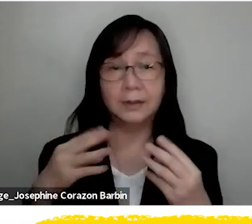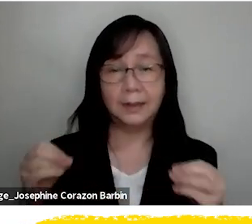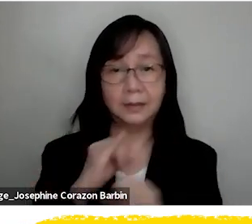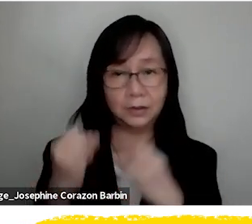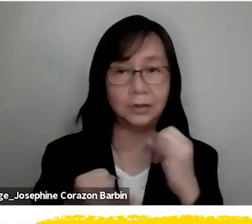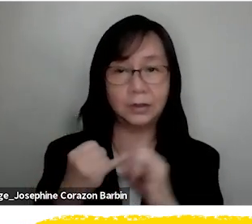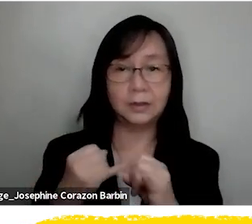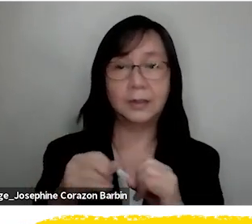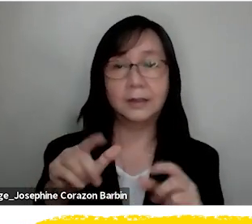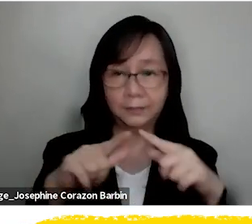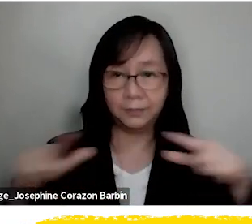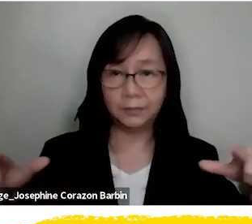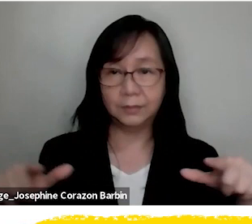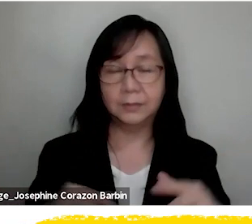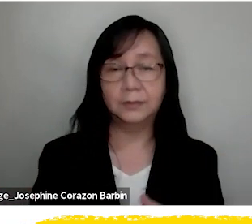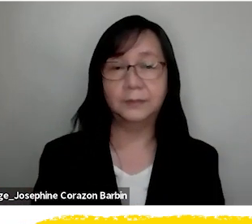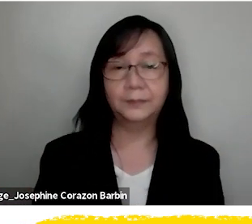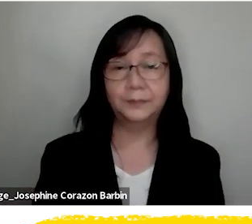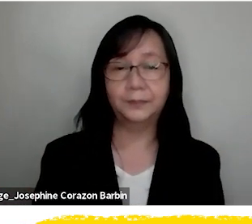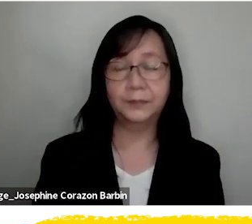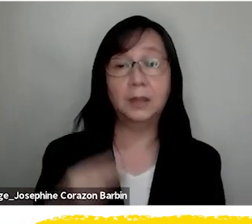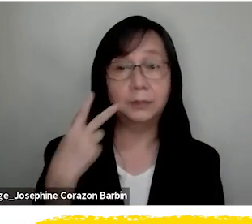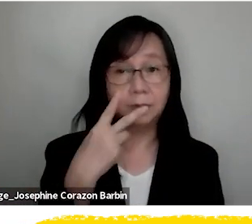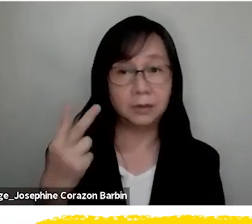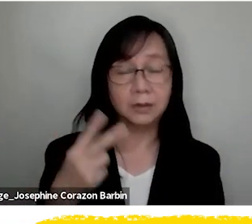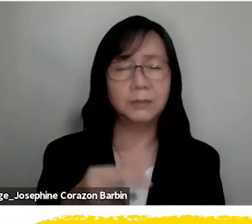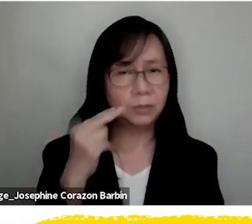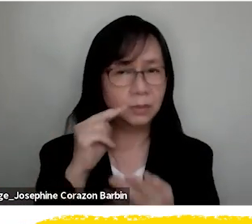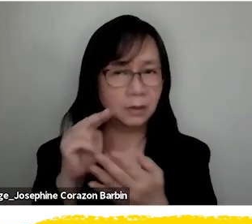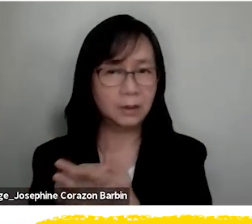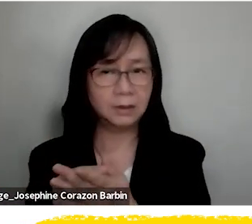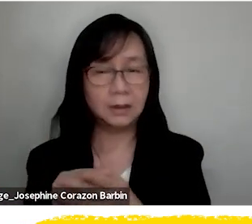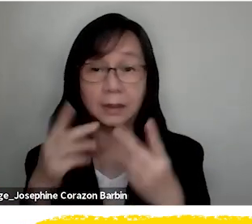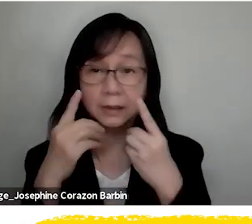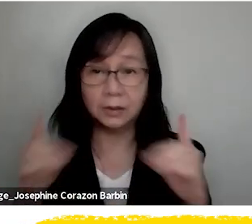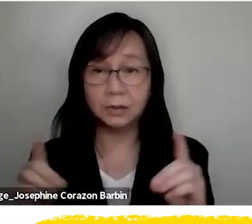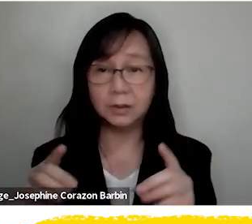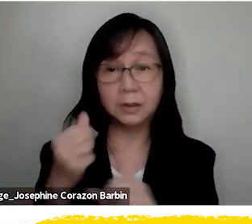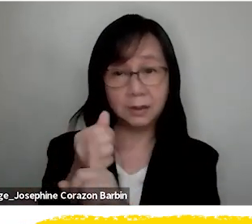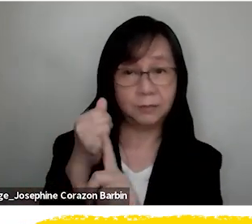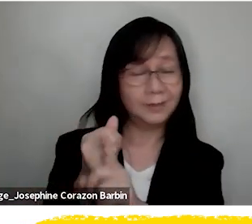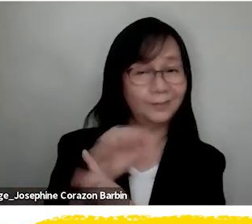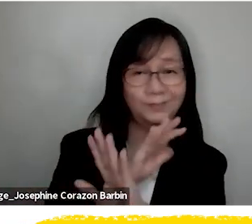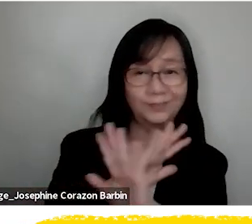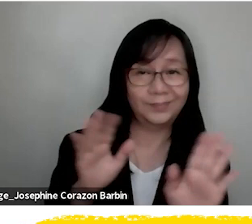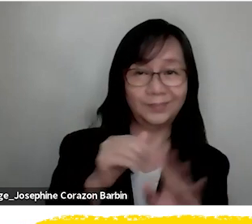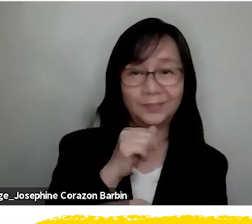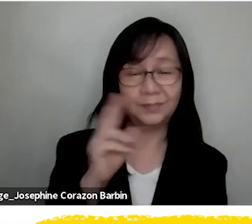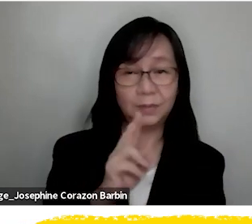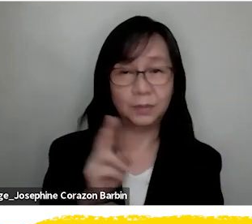levels. So as you may see and notice, the declaration itself doesn't use or